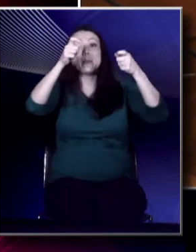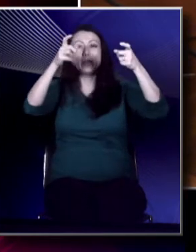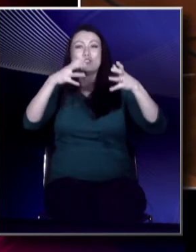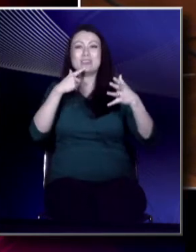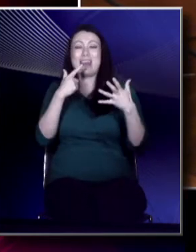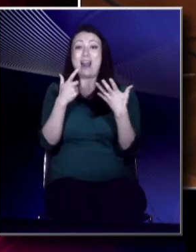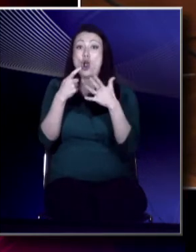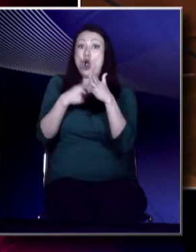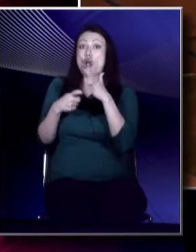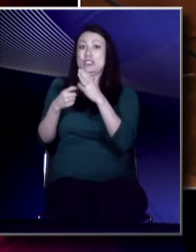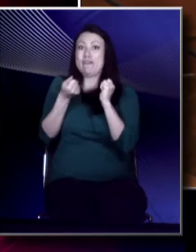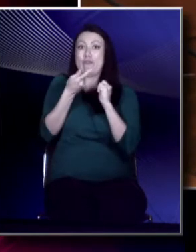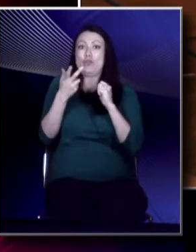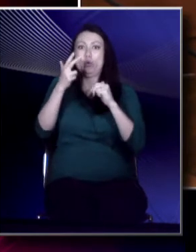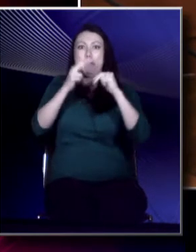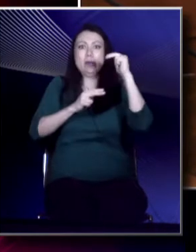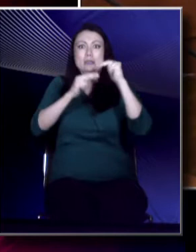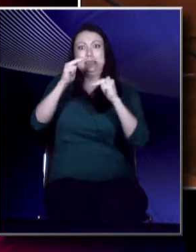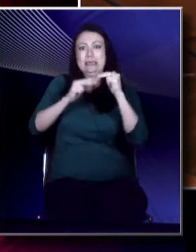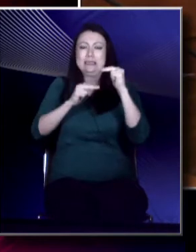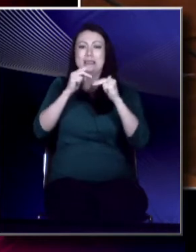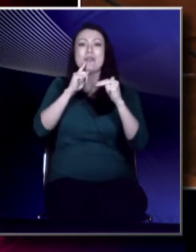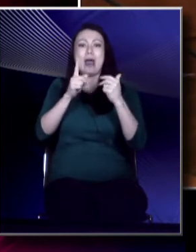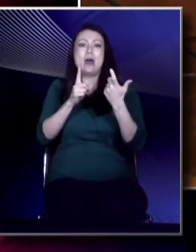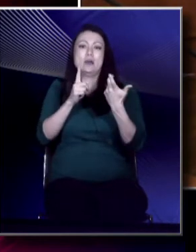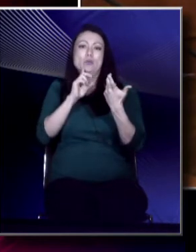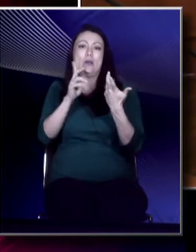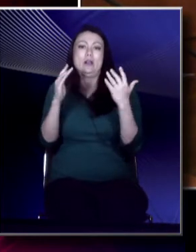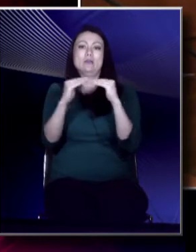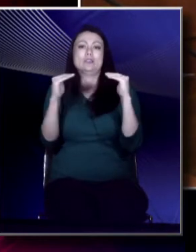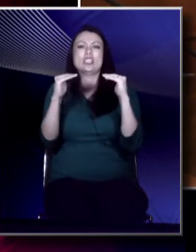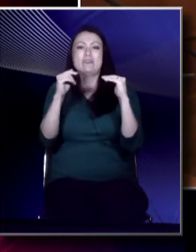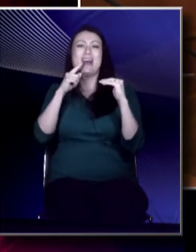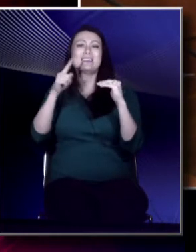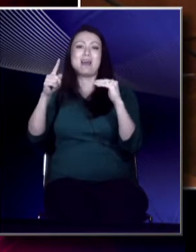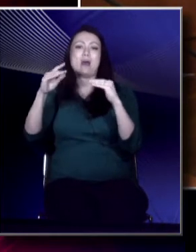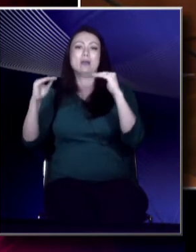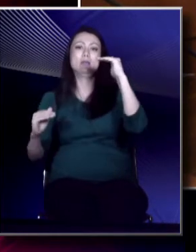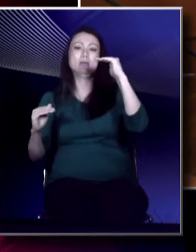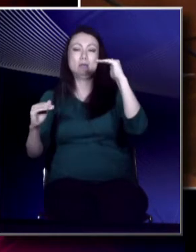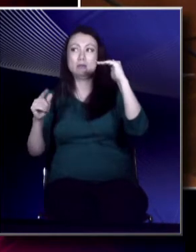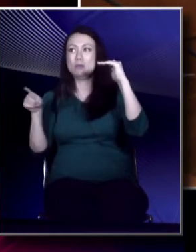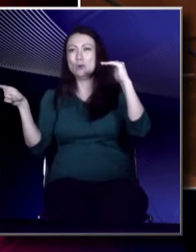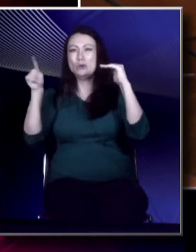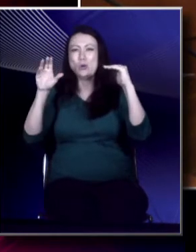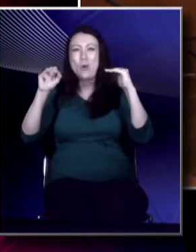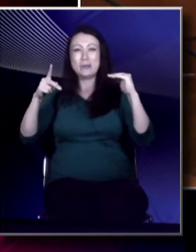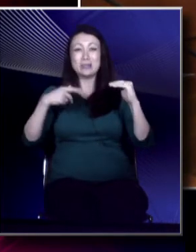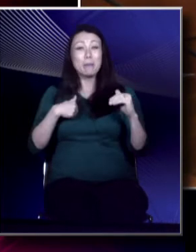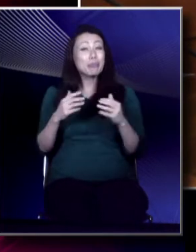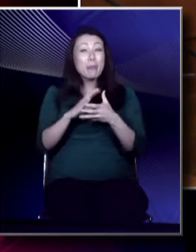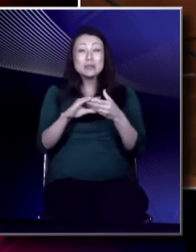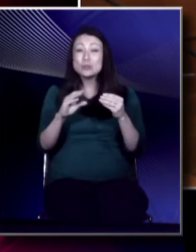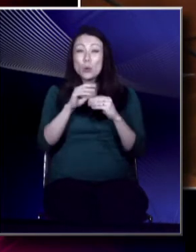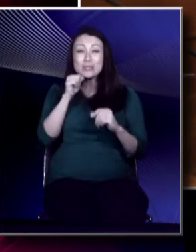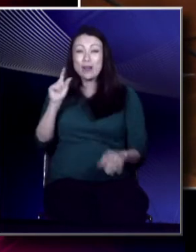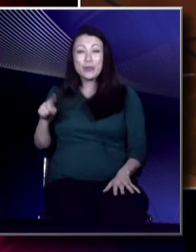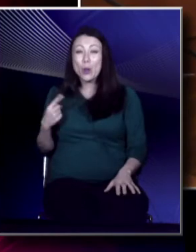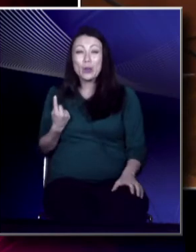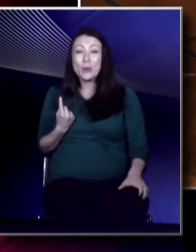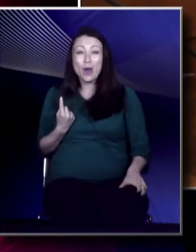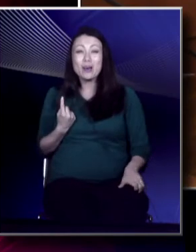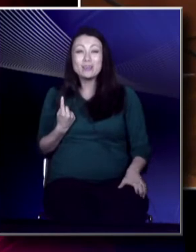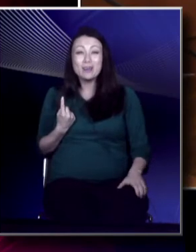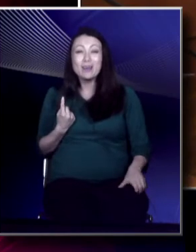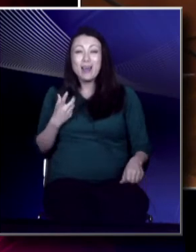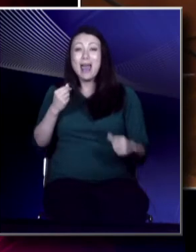few buildings justifies the inequity. And finally, I wanted to take a moment to tell you that my story isn't unique and that will be exposed. As I